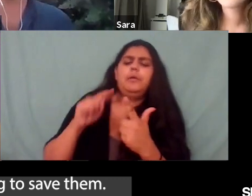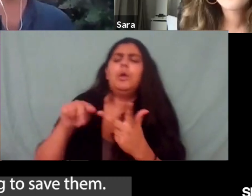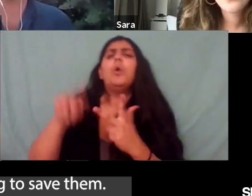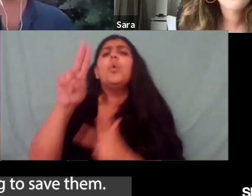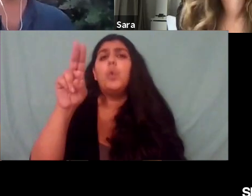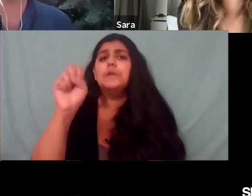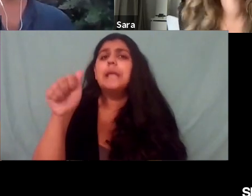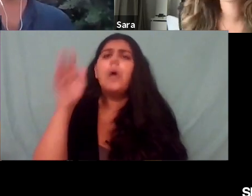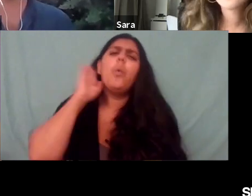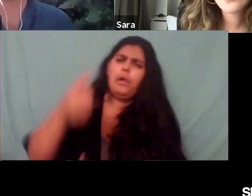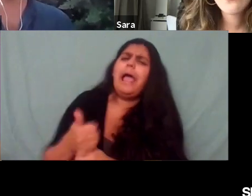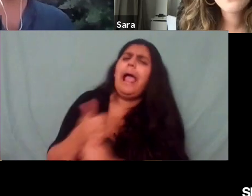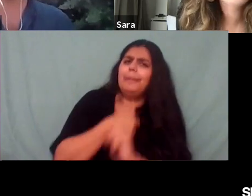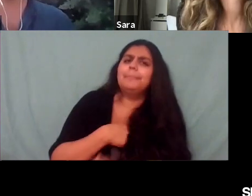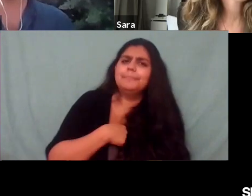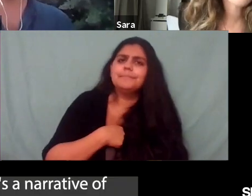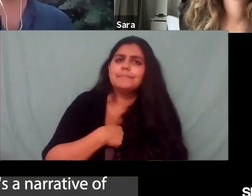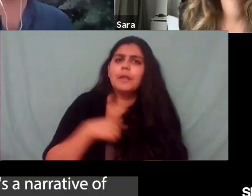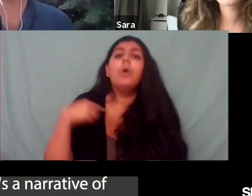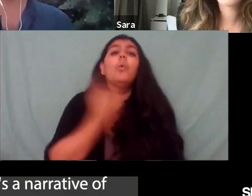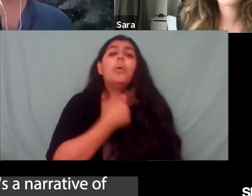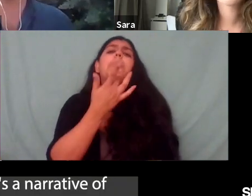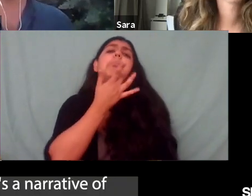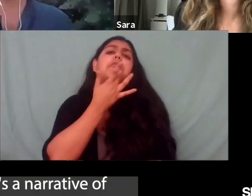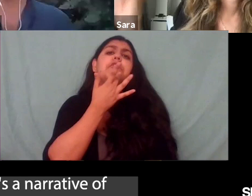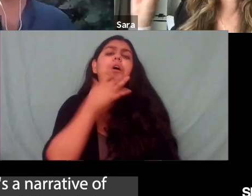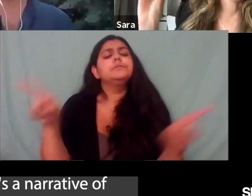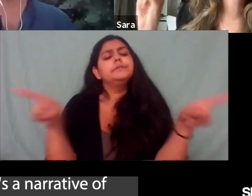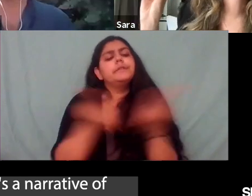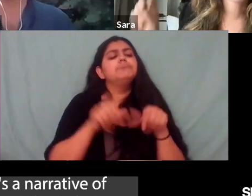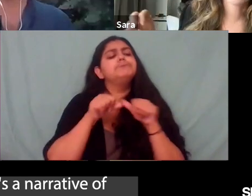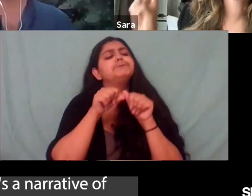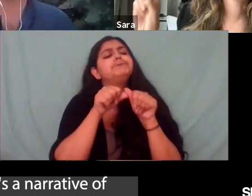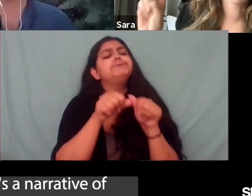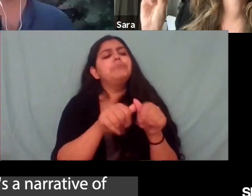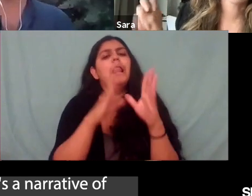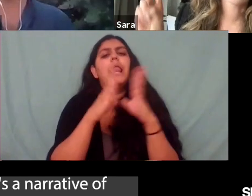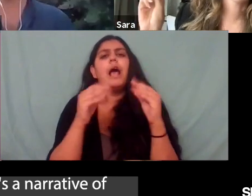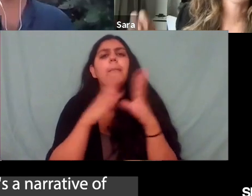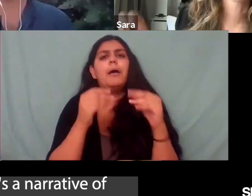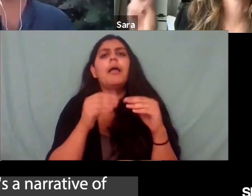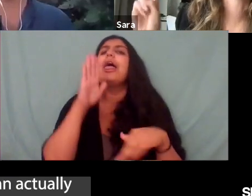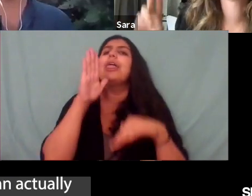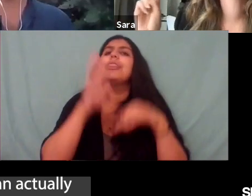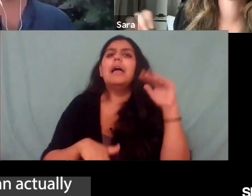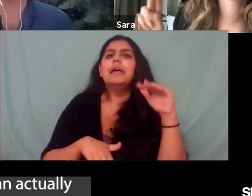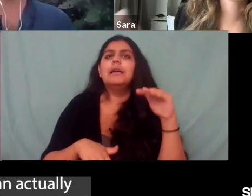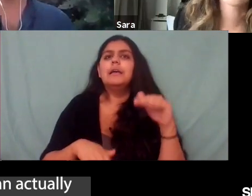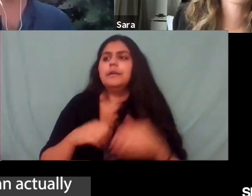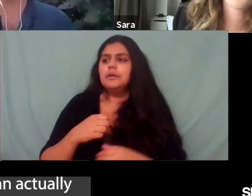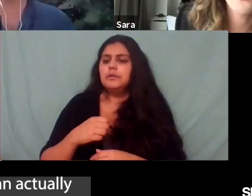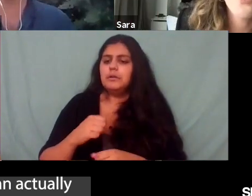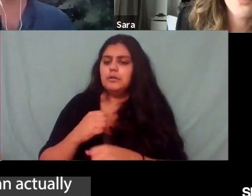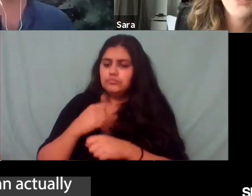Salim is gonna save them. The US is gonna save them, because there's a narrative of, we prefer to keep stability in Lebanon rather than